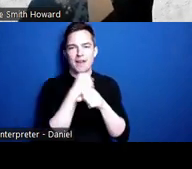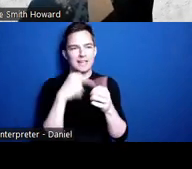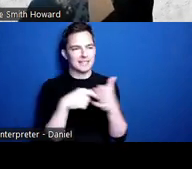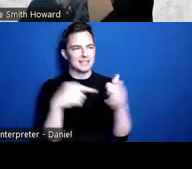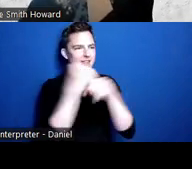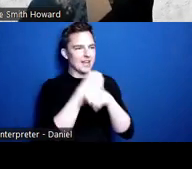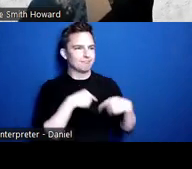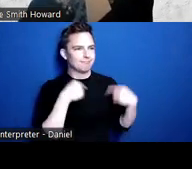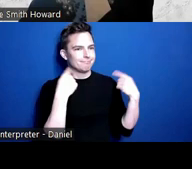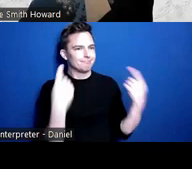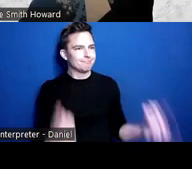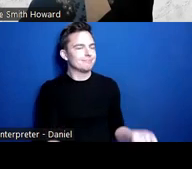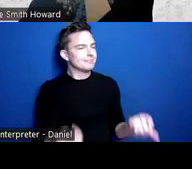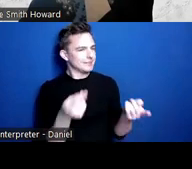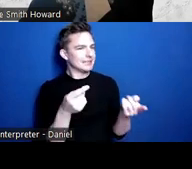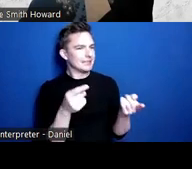of for years.